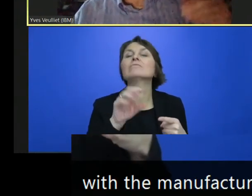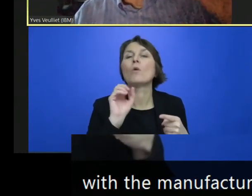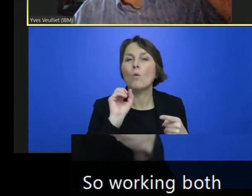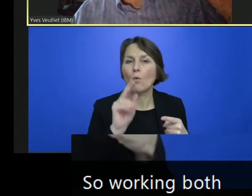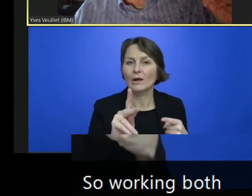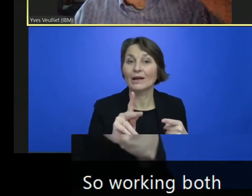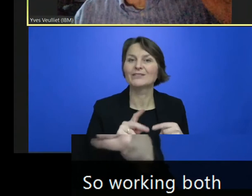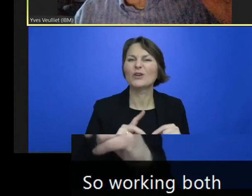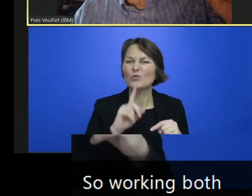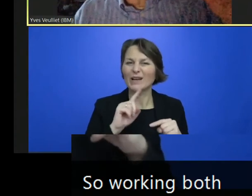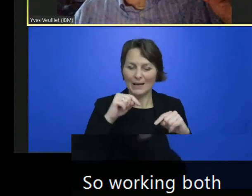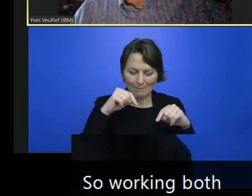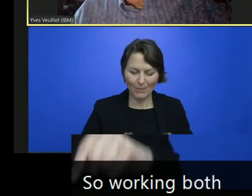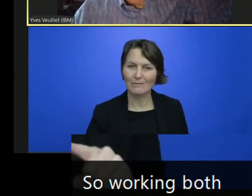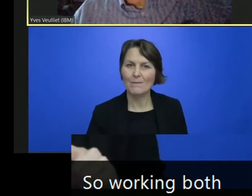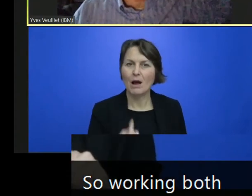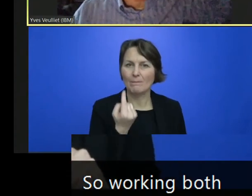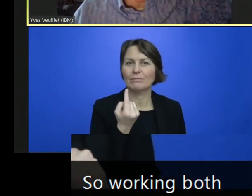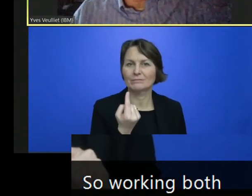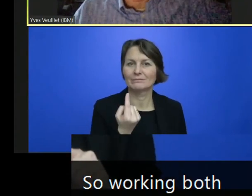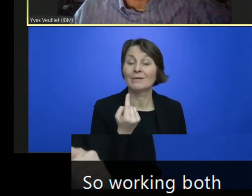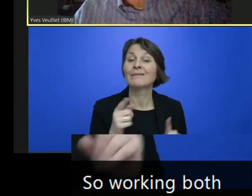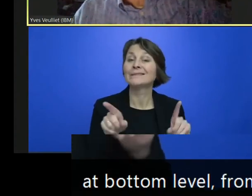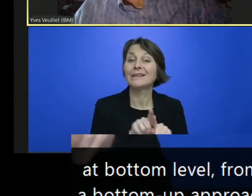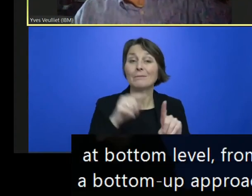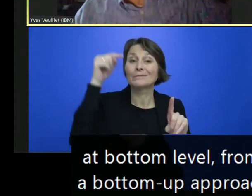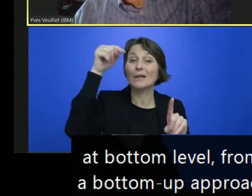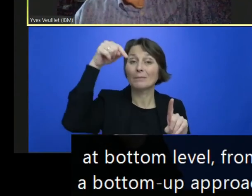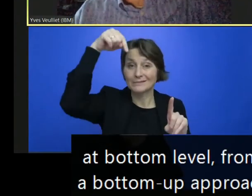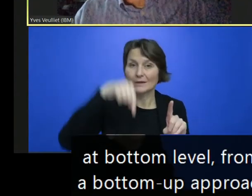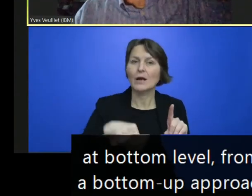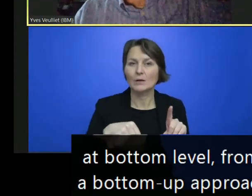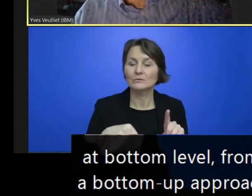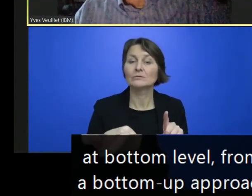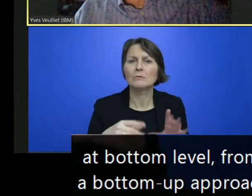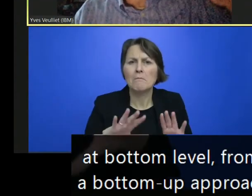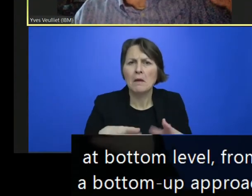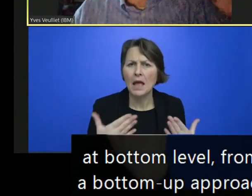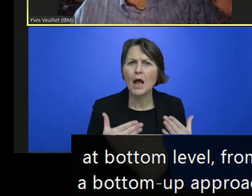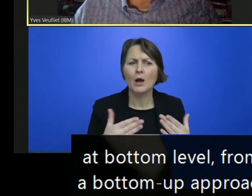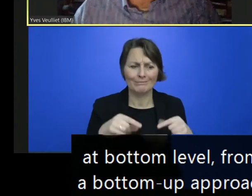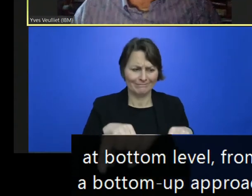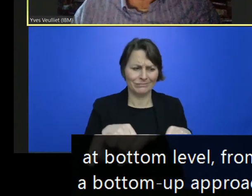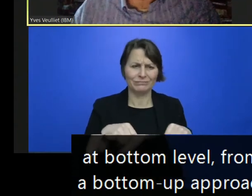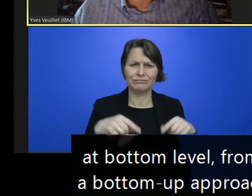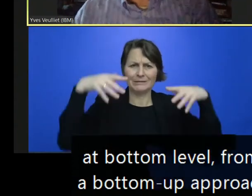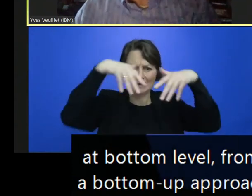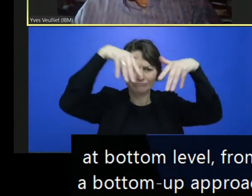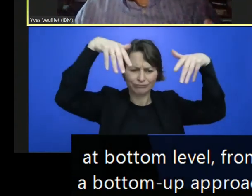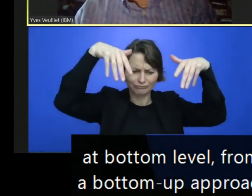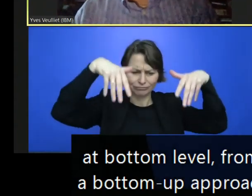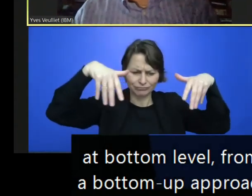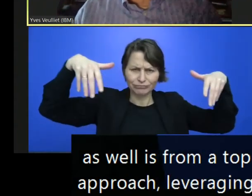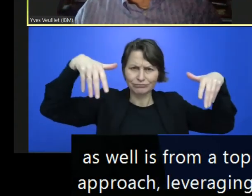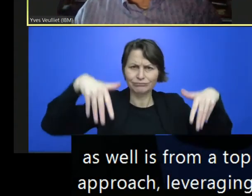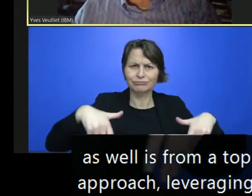approach leveraging our employees, as well from a top-down approach leveraging the organizational structure of the IBM corporation, it's